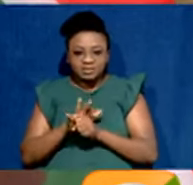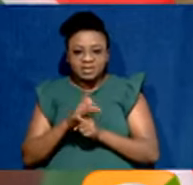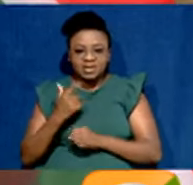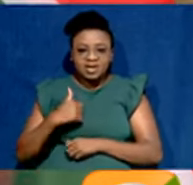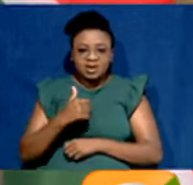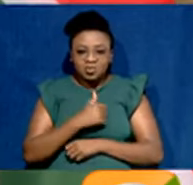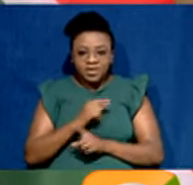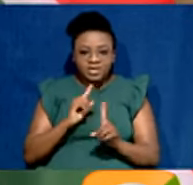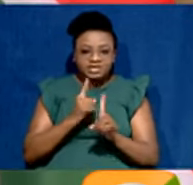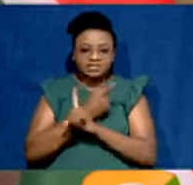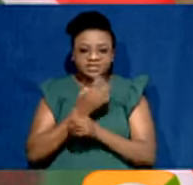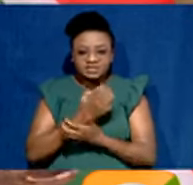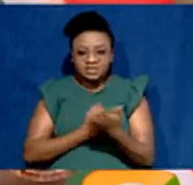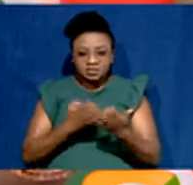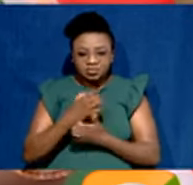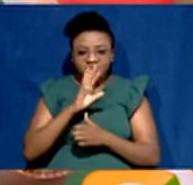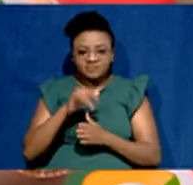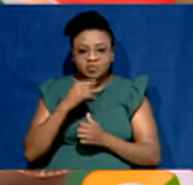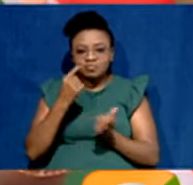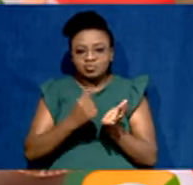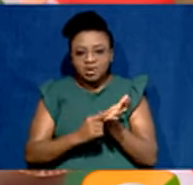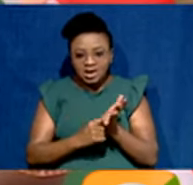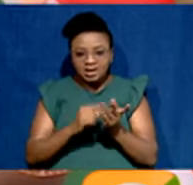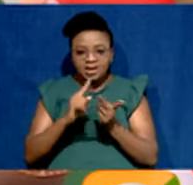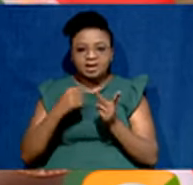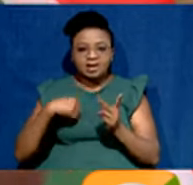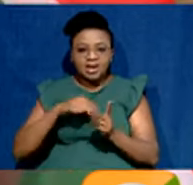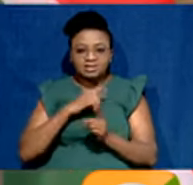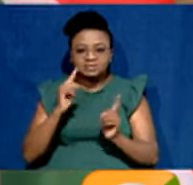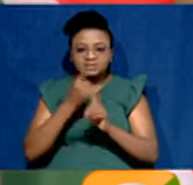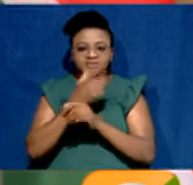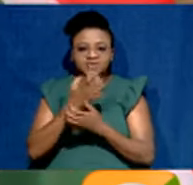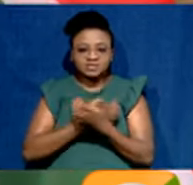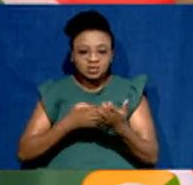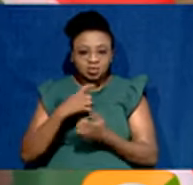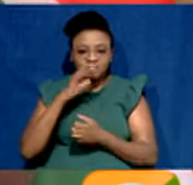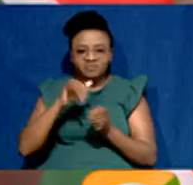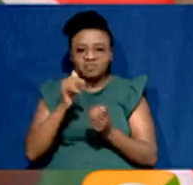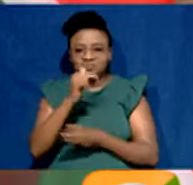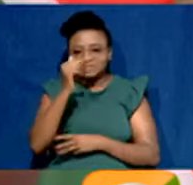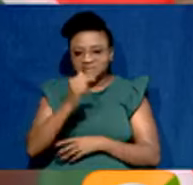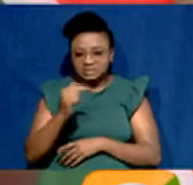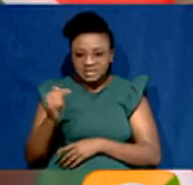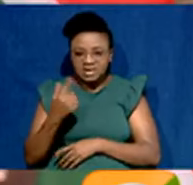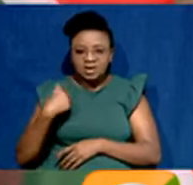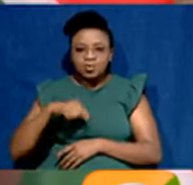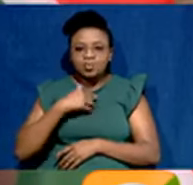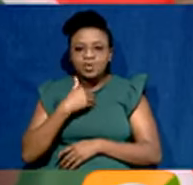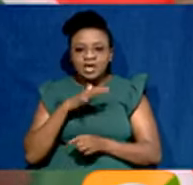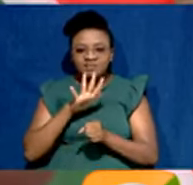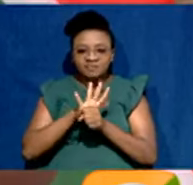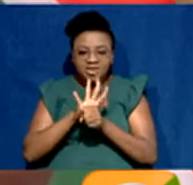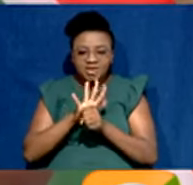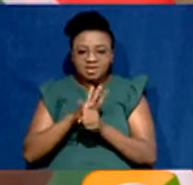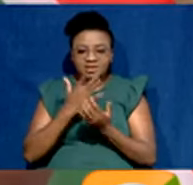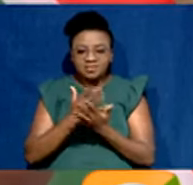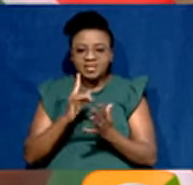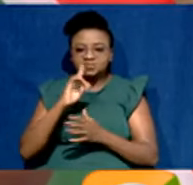from Uganda. We are a different economy from Tanzania, right? We have much more imports. We import much